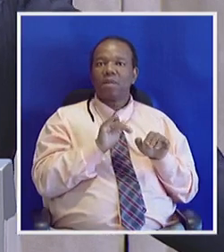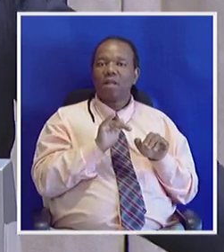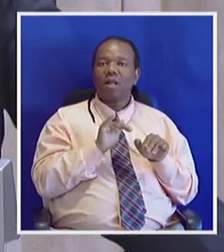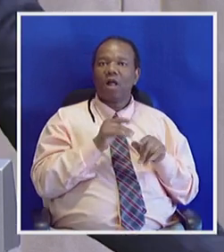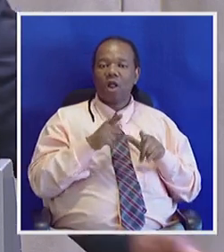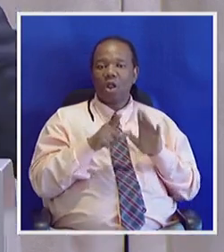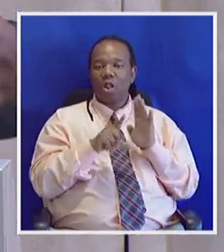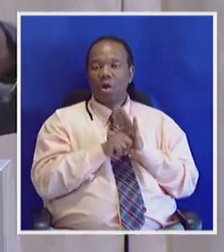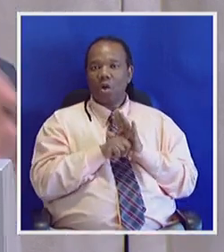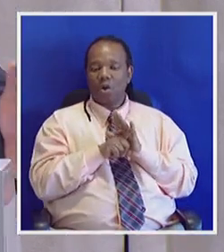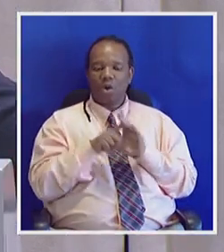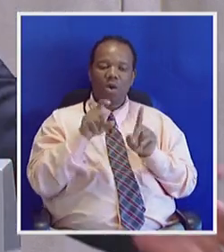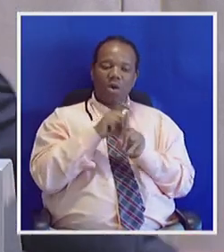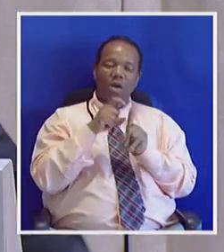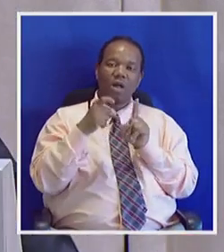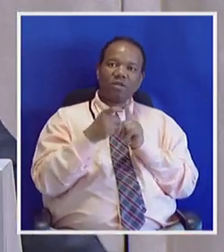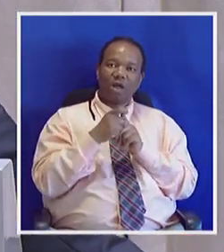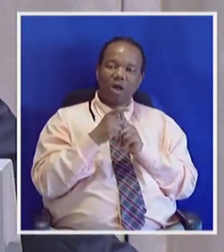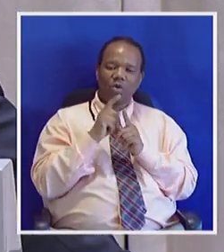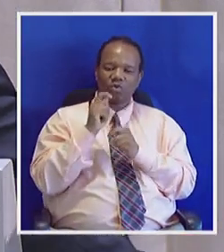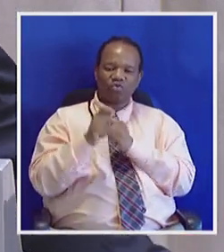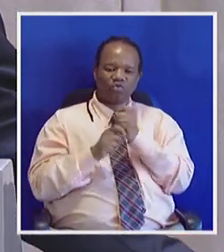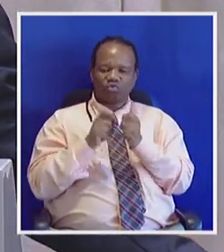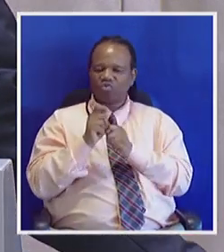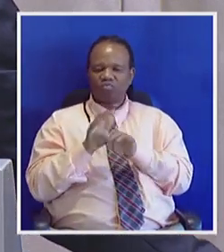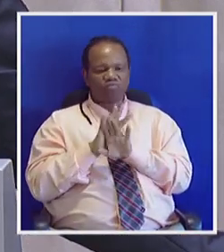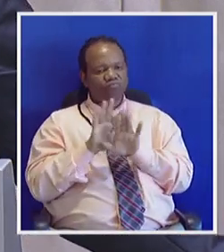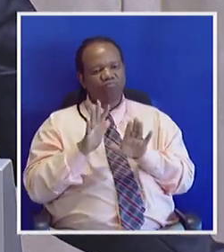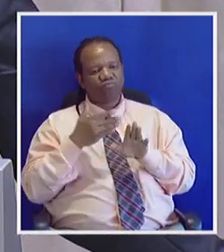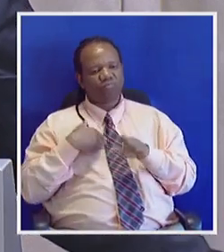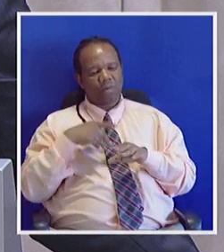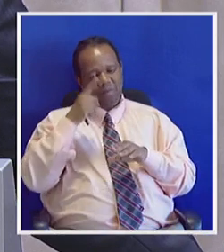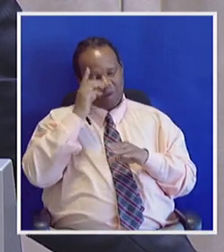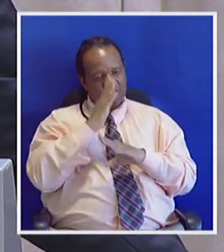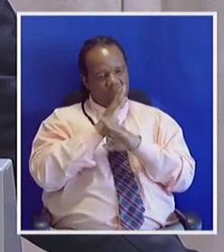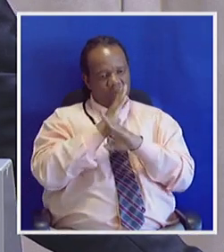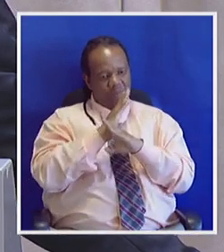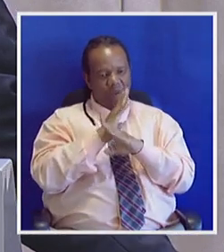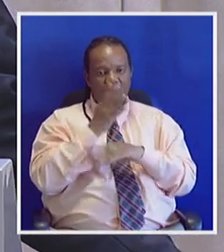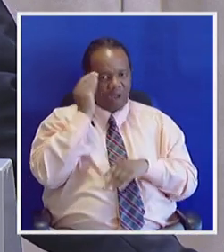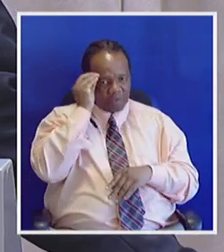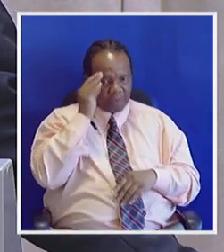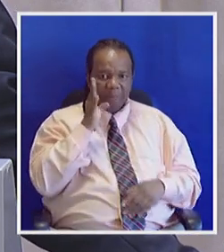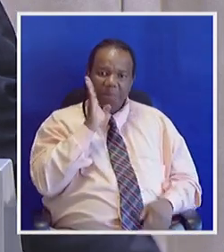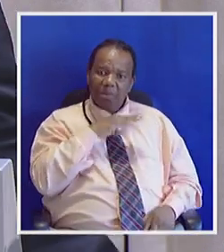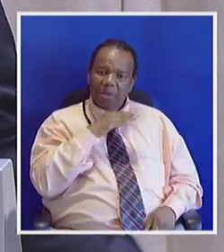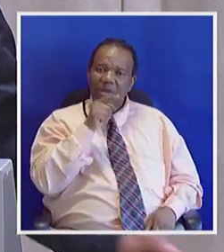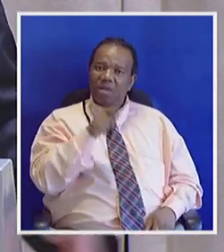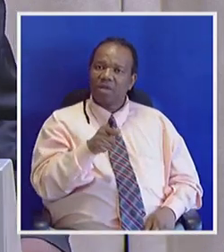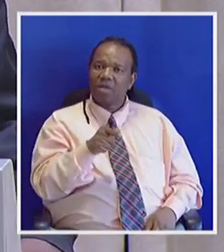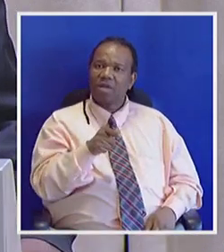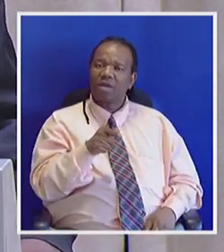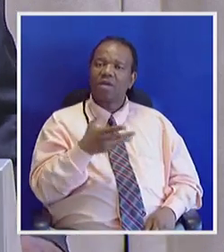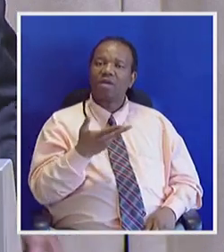culture, everything, tradition, prevented from gaining an interest in the ocean that surrounds